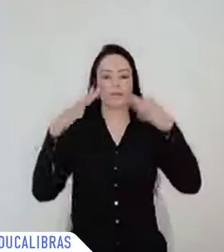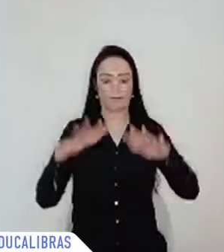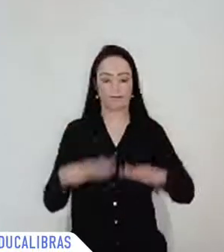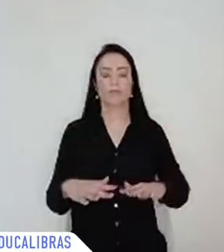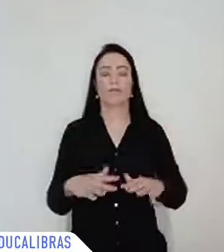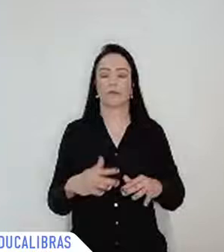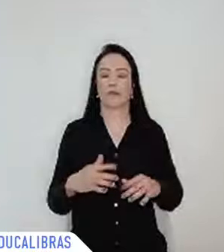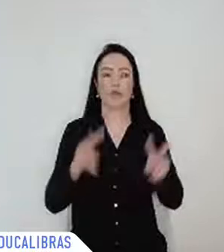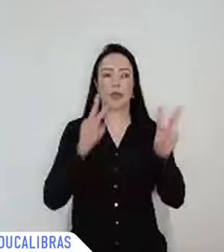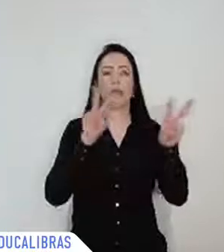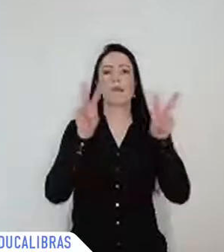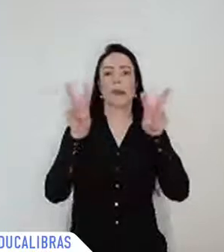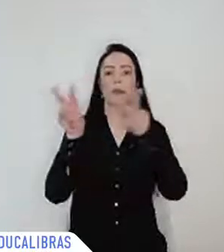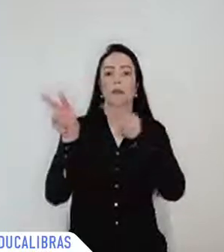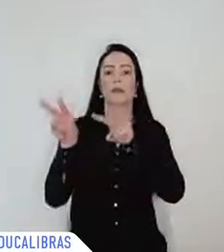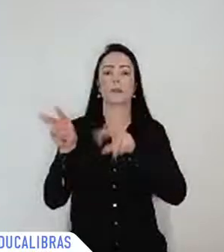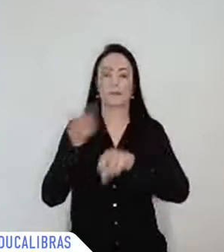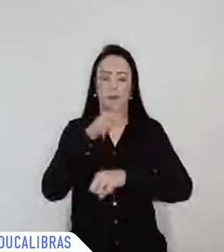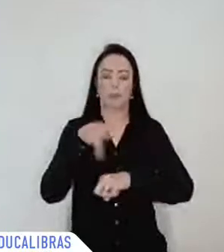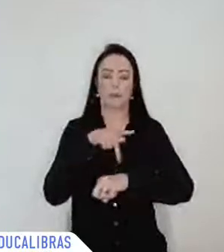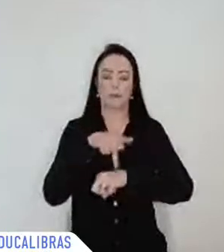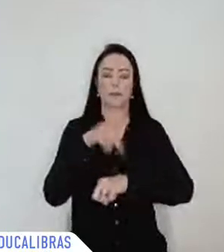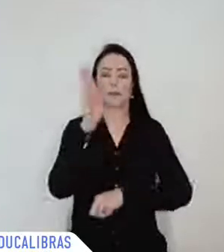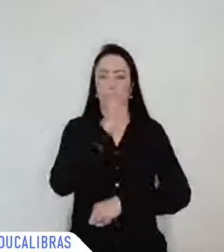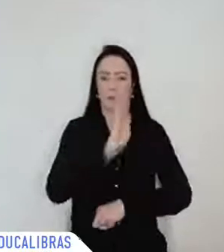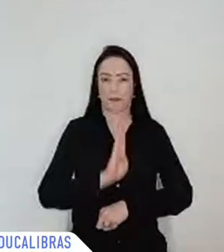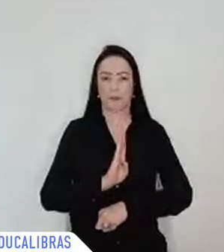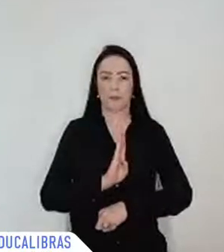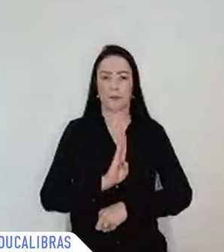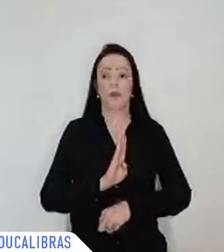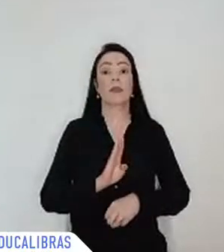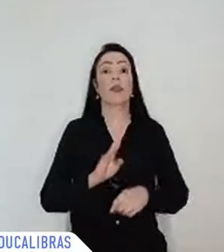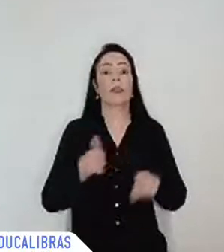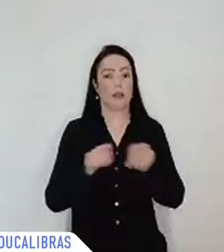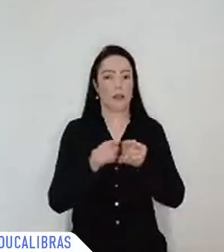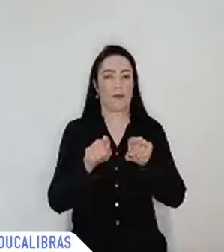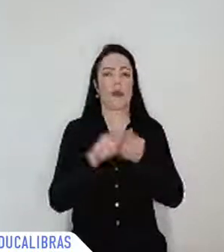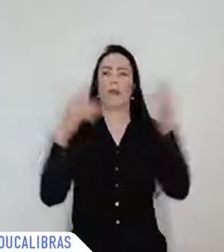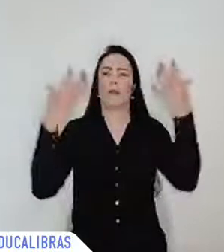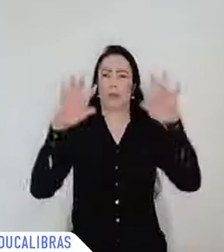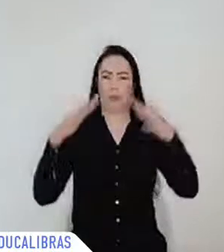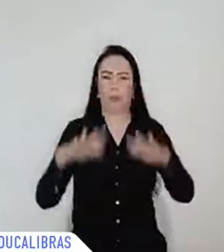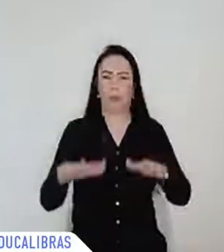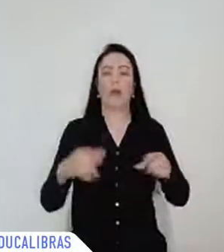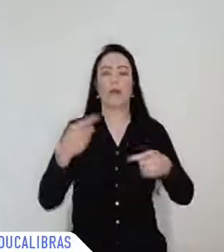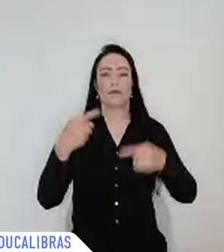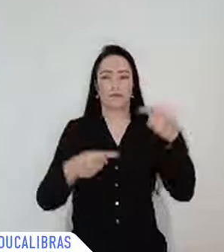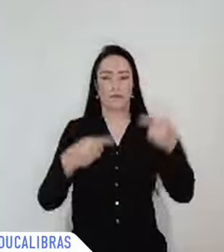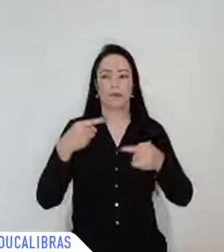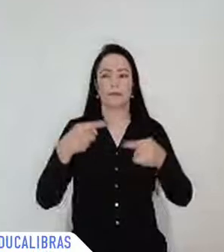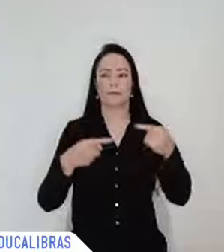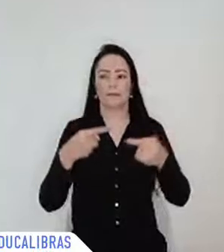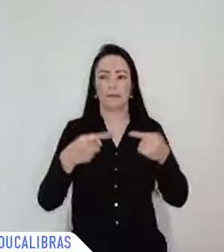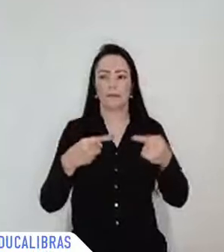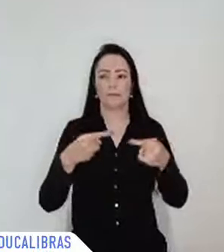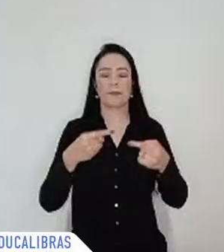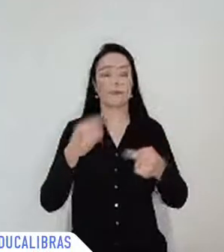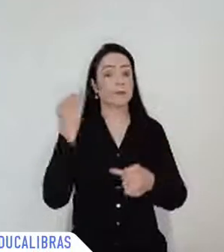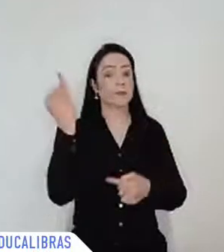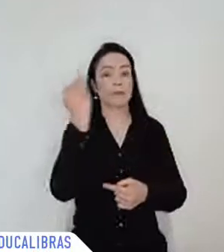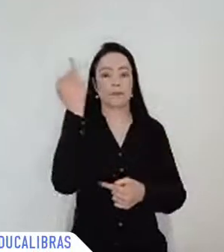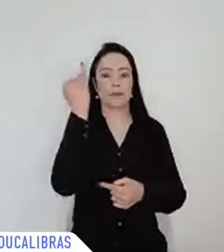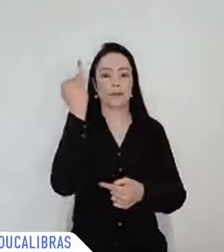heard. We have a very serious crisis in Brazilian democracy and